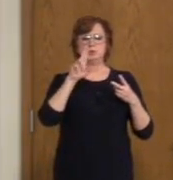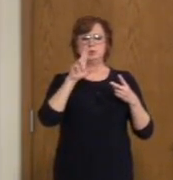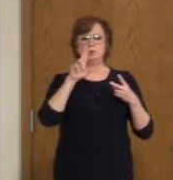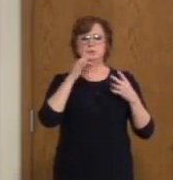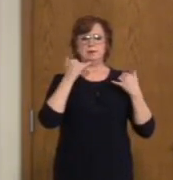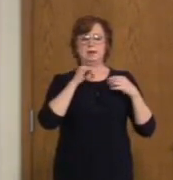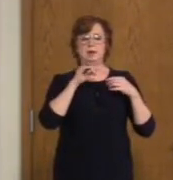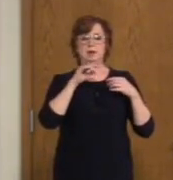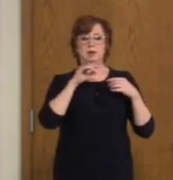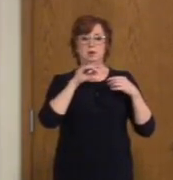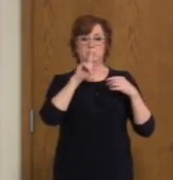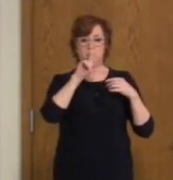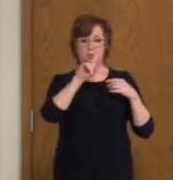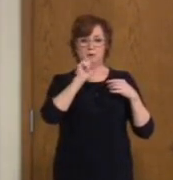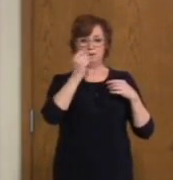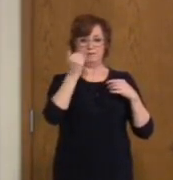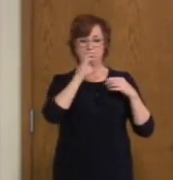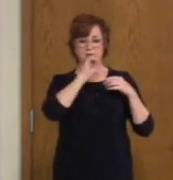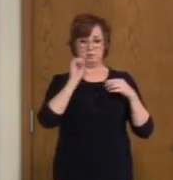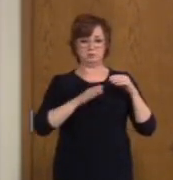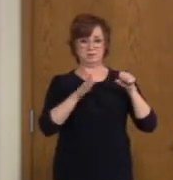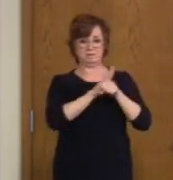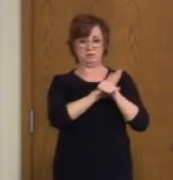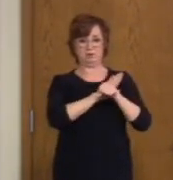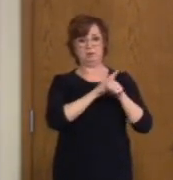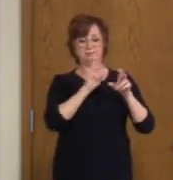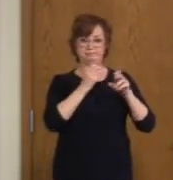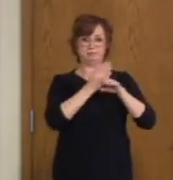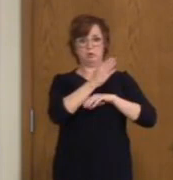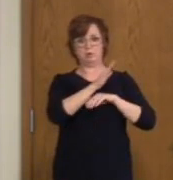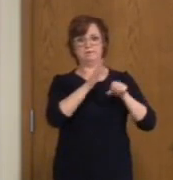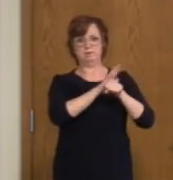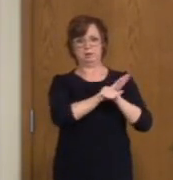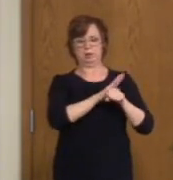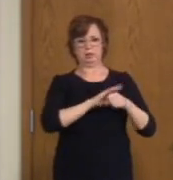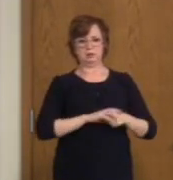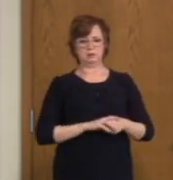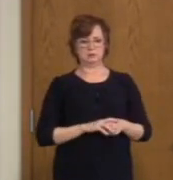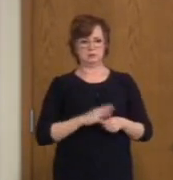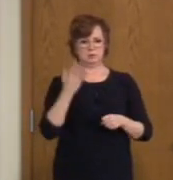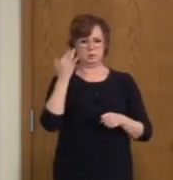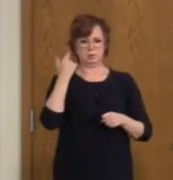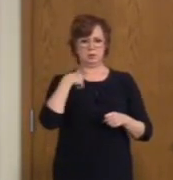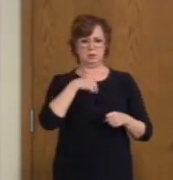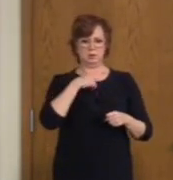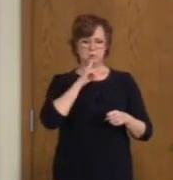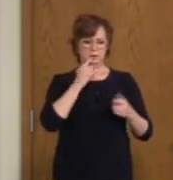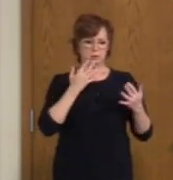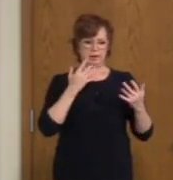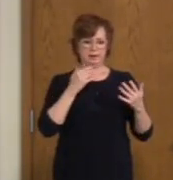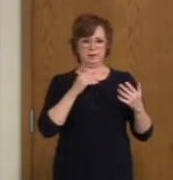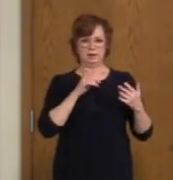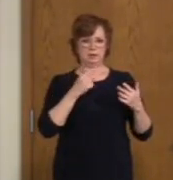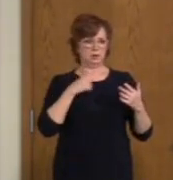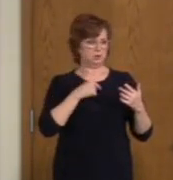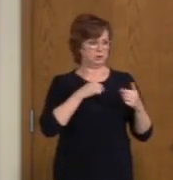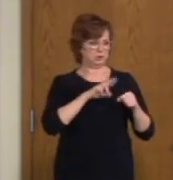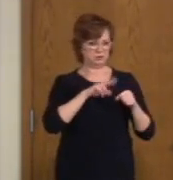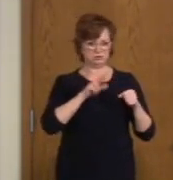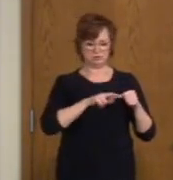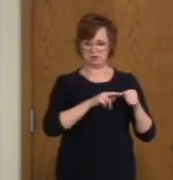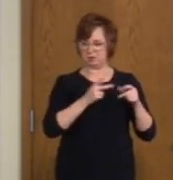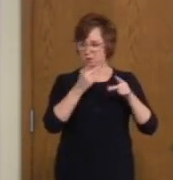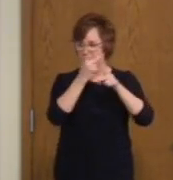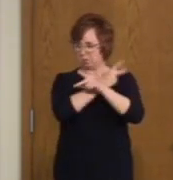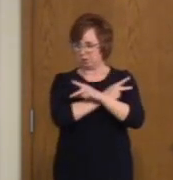just wondering why, if you can explain to people why wait until numbers are at the worst rate in Canada before acting in a